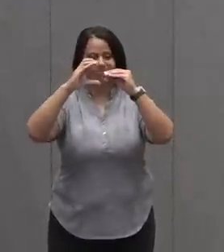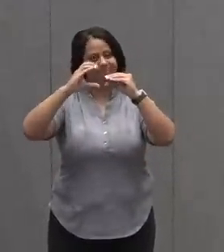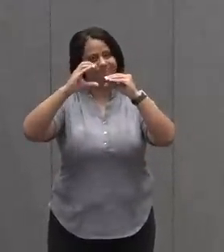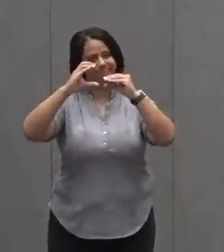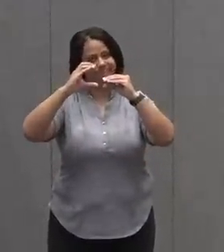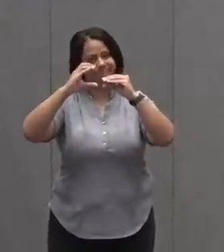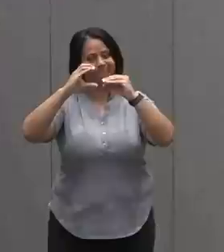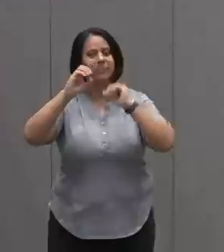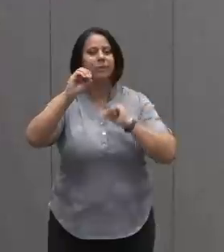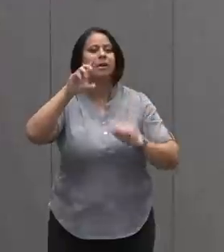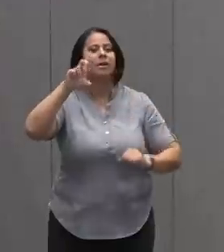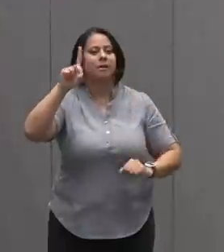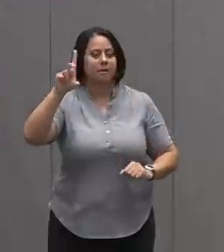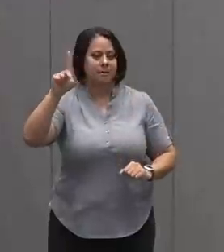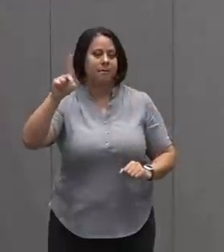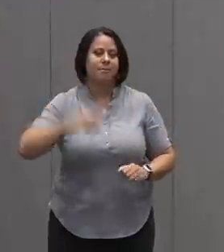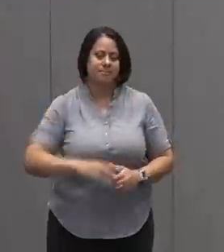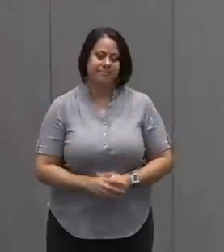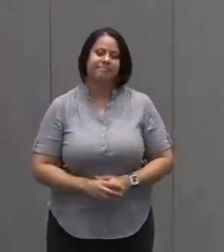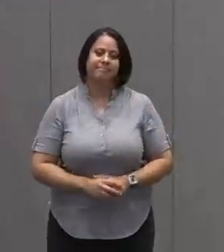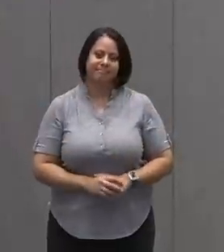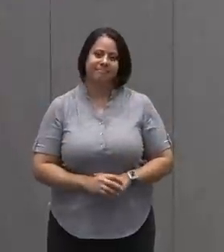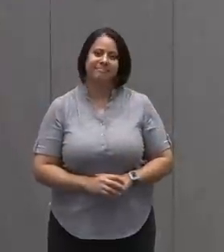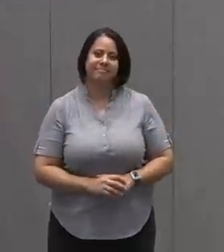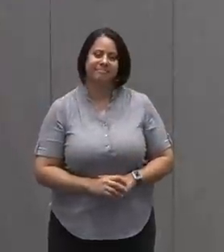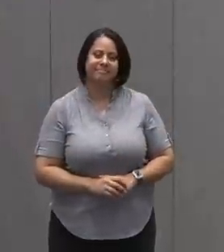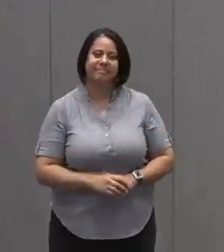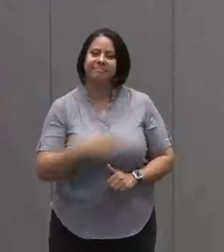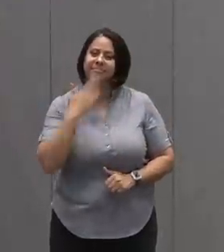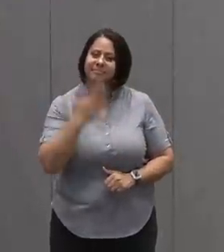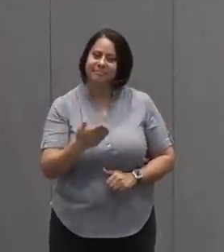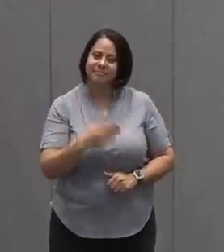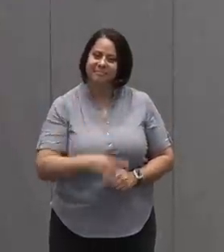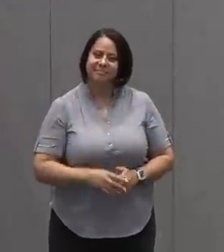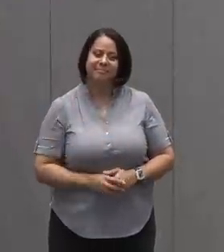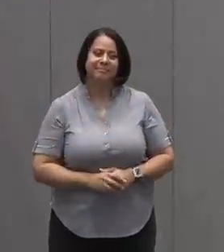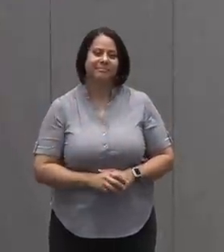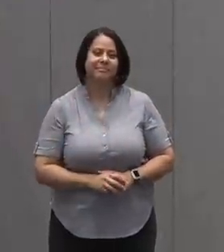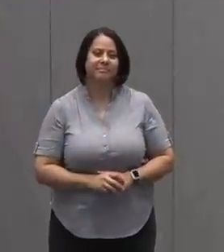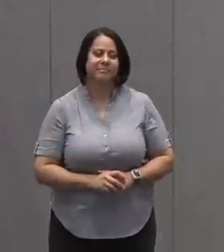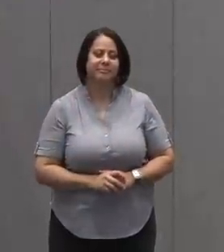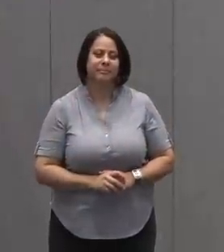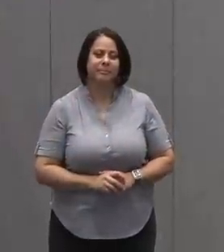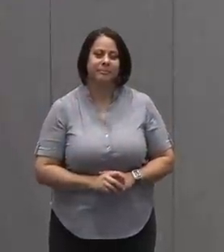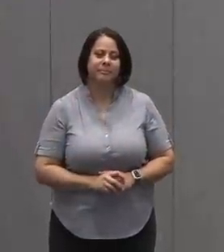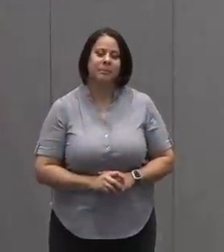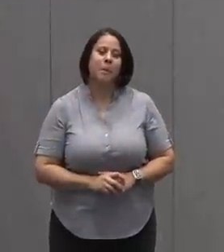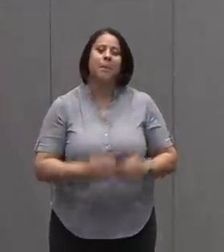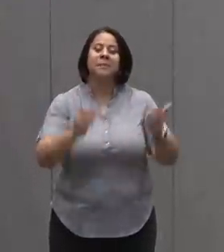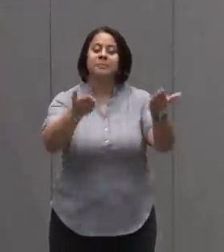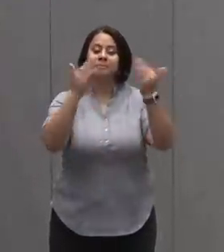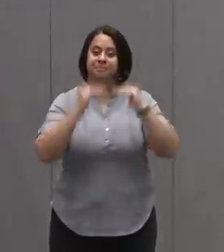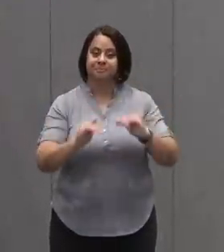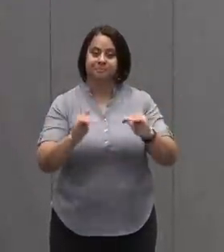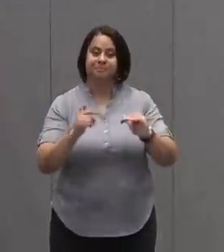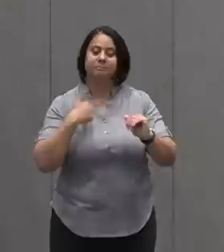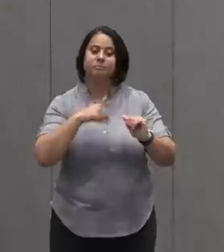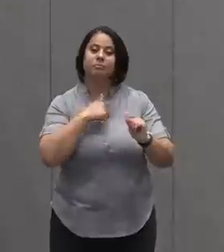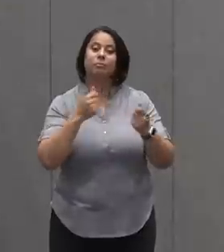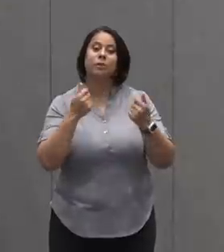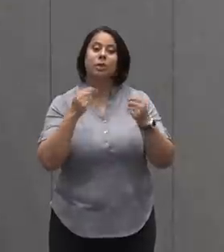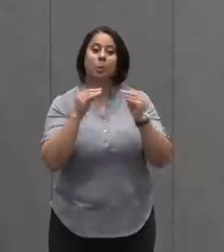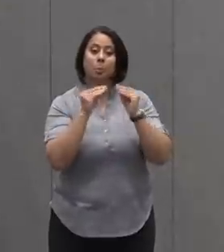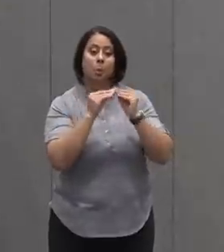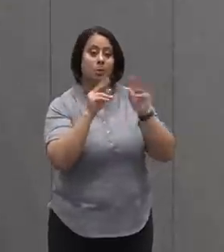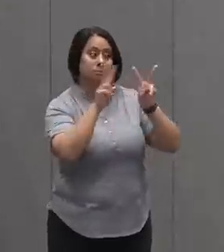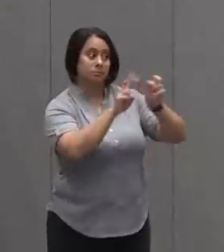1,367 is an odd number. Very, very good. You did great. Couple other things that we want to make sure that we look at